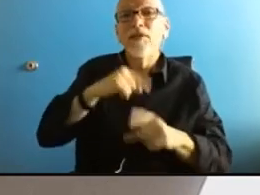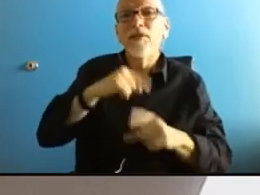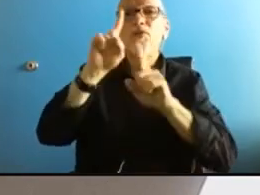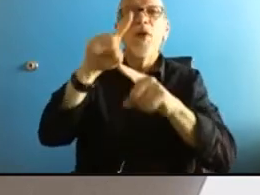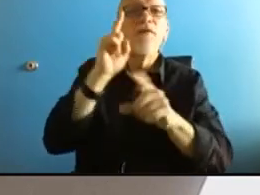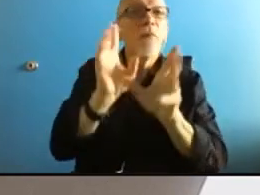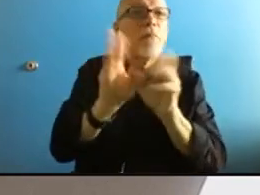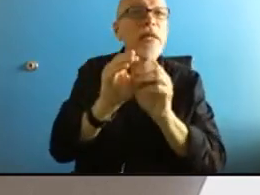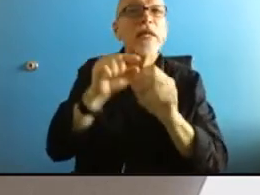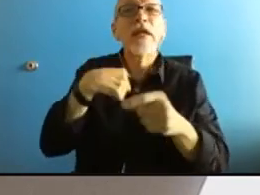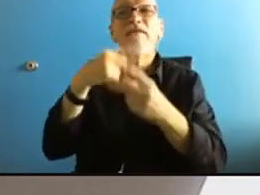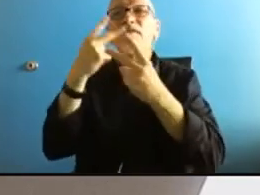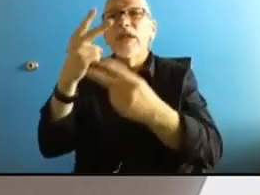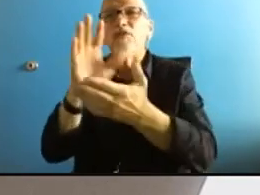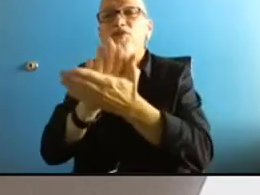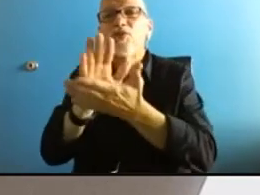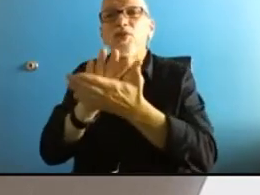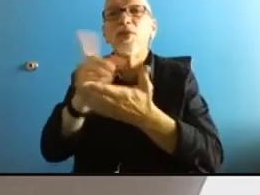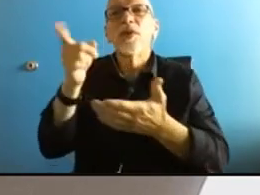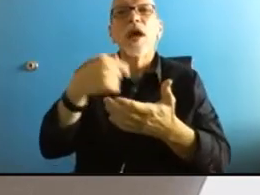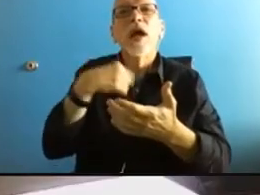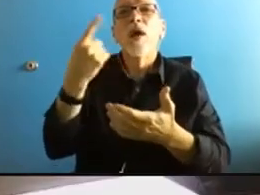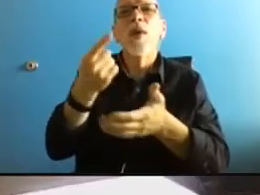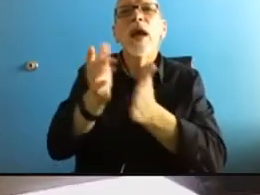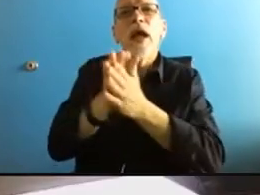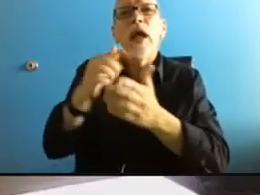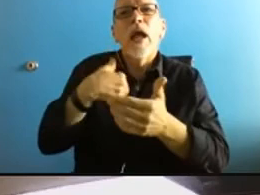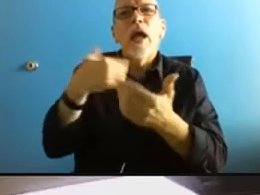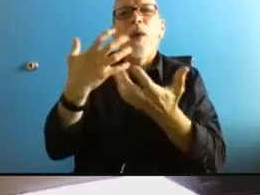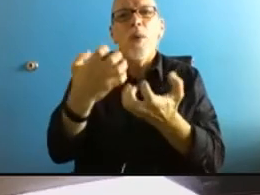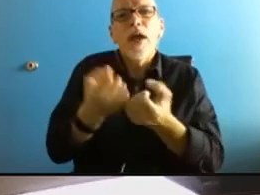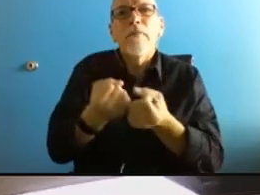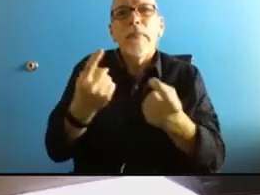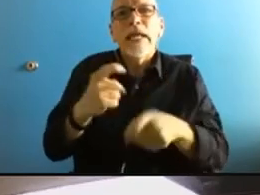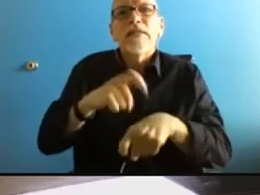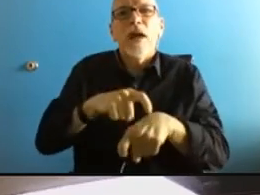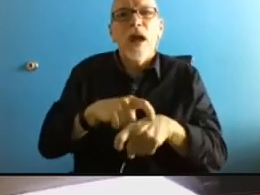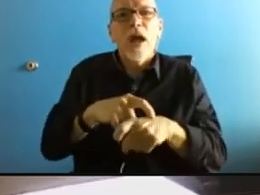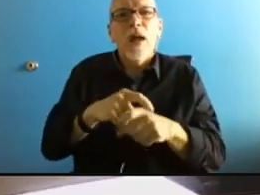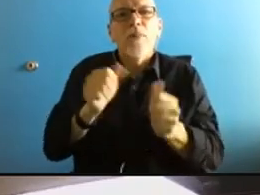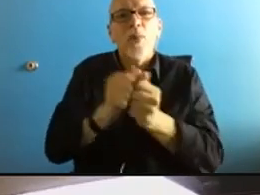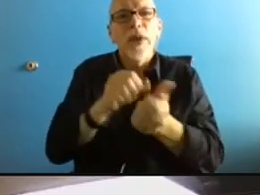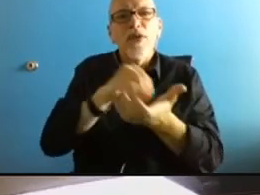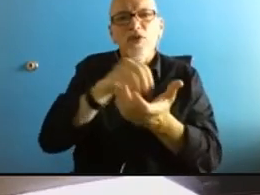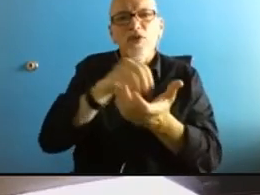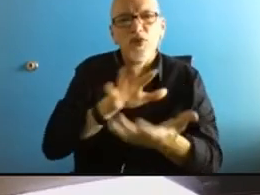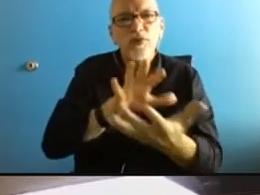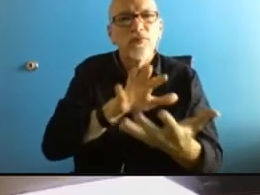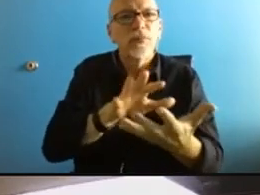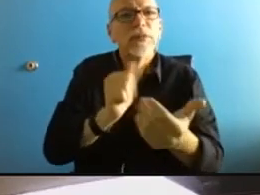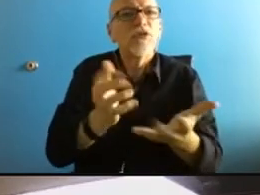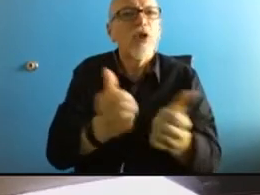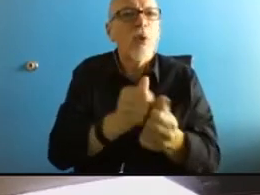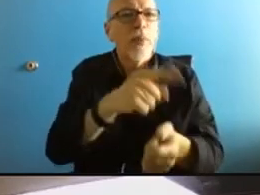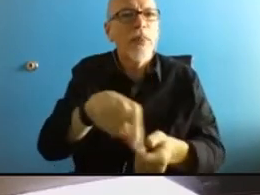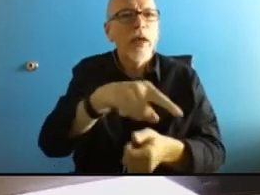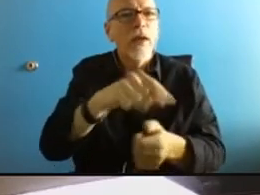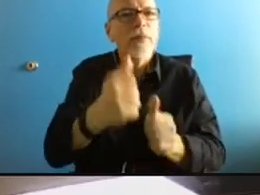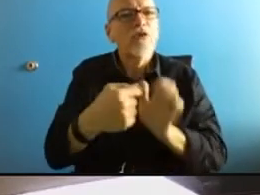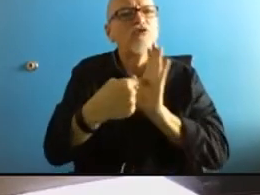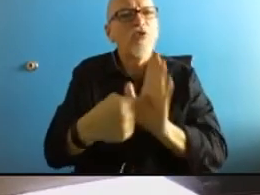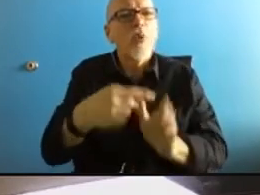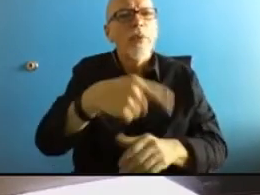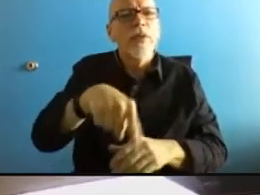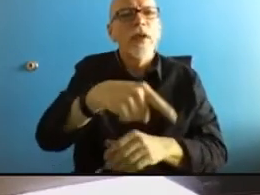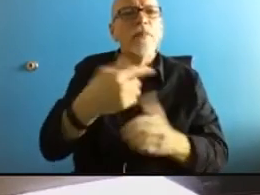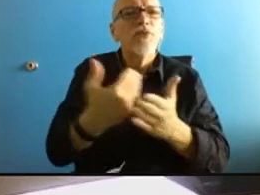visit schools, I always ask to spend some time visiting with students to talk with them or to show them some new